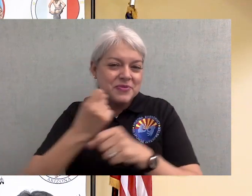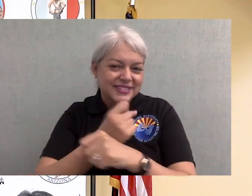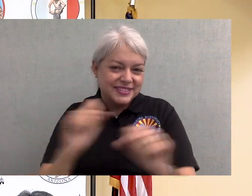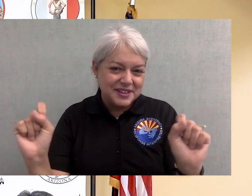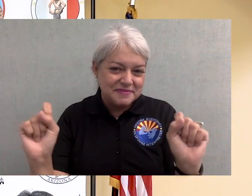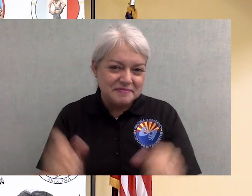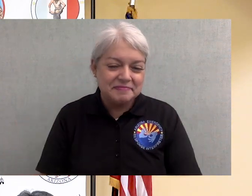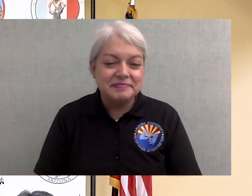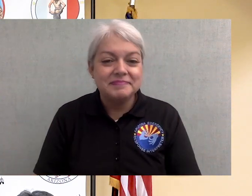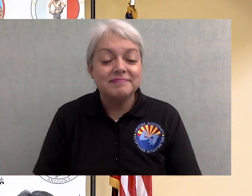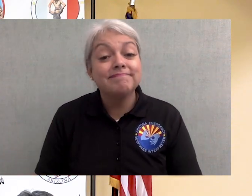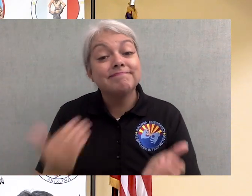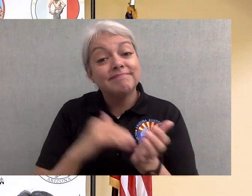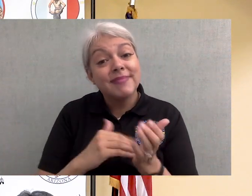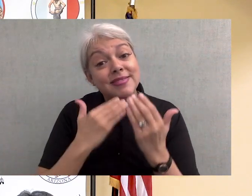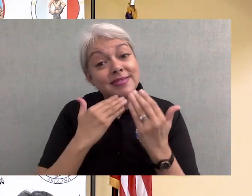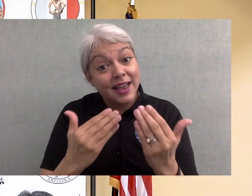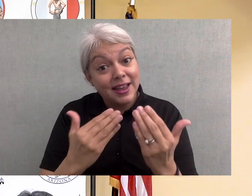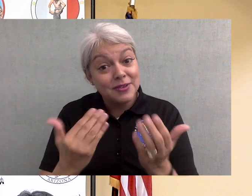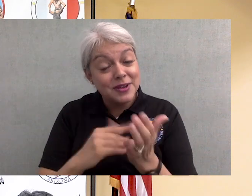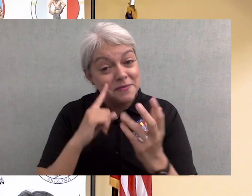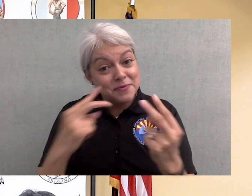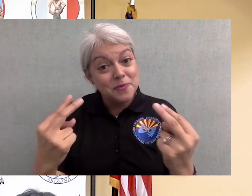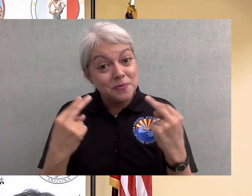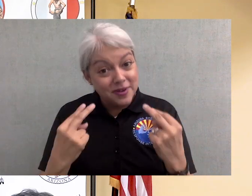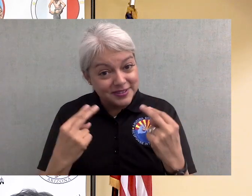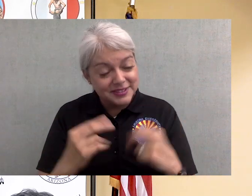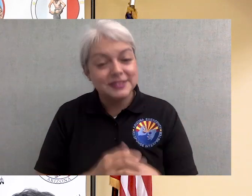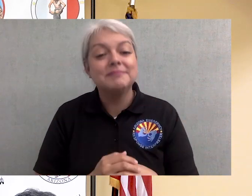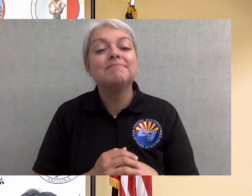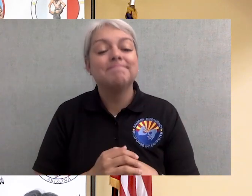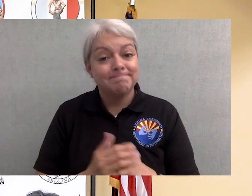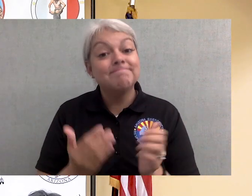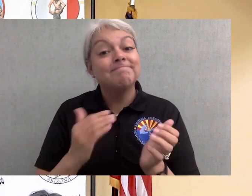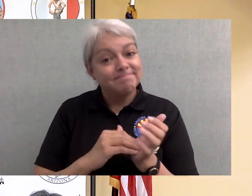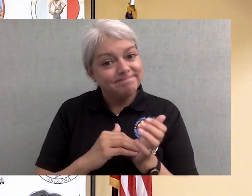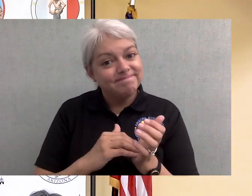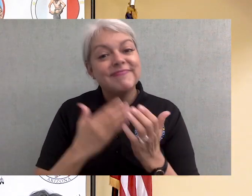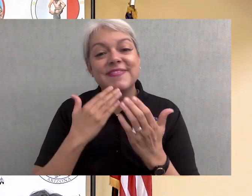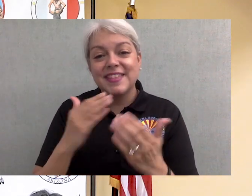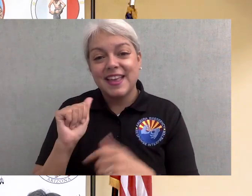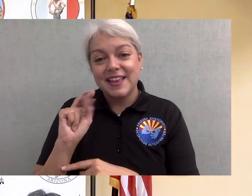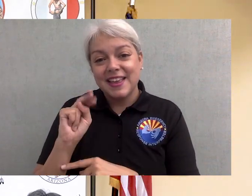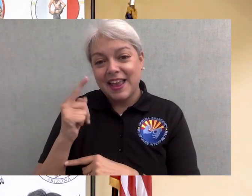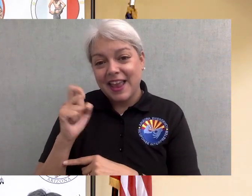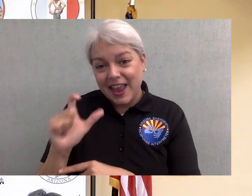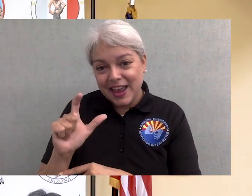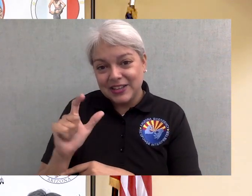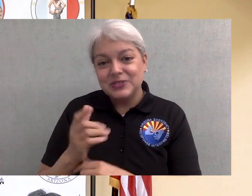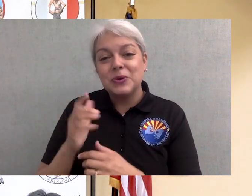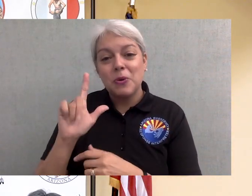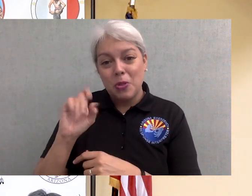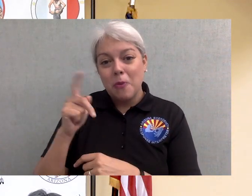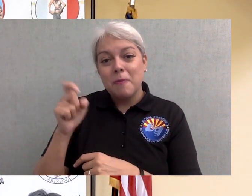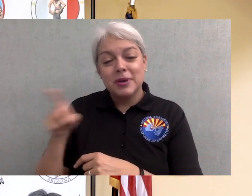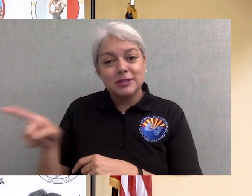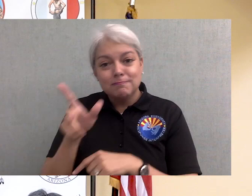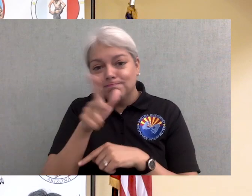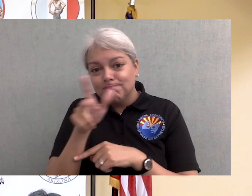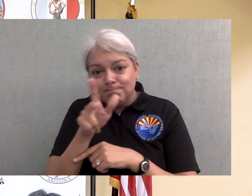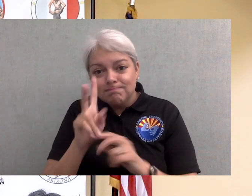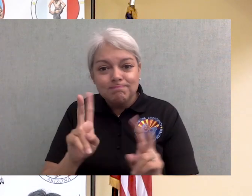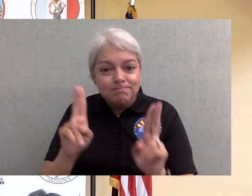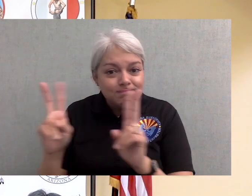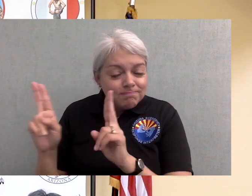thank you once again for tuning in with us. And again, we thank Angel, Mr. Lopez behind the scenes, Mrs. Nunez for